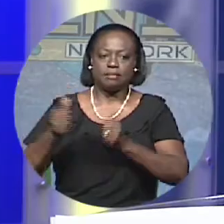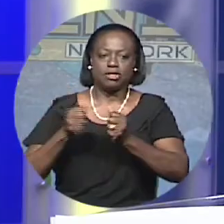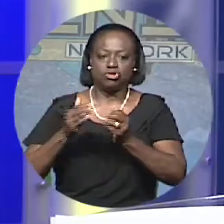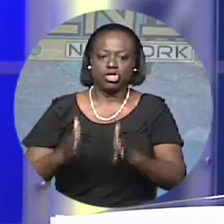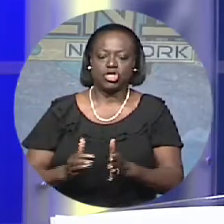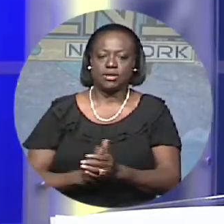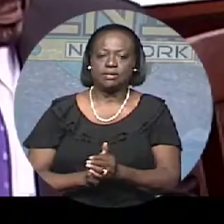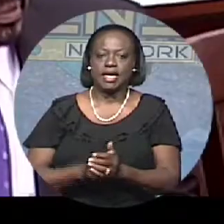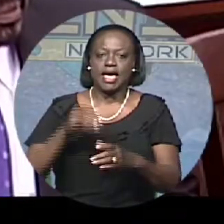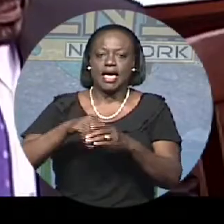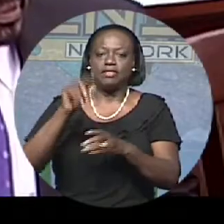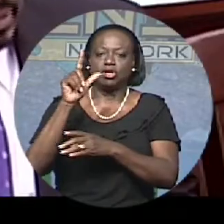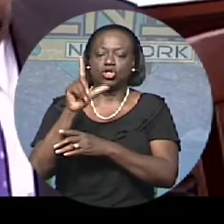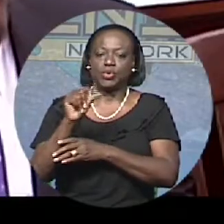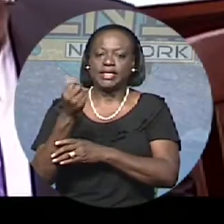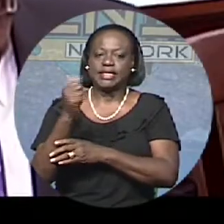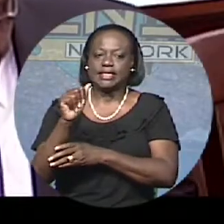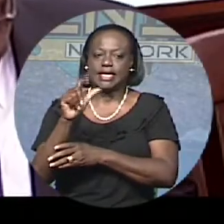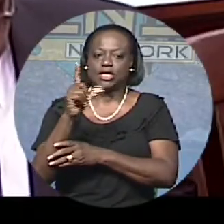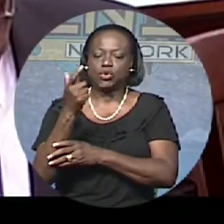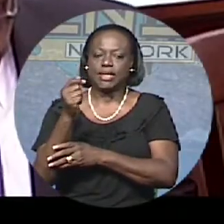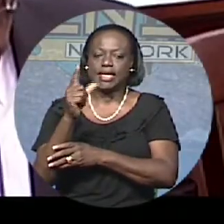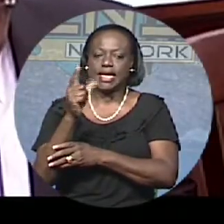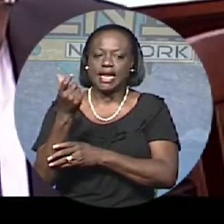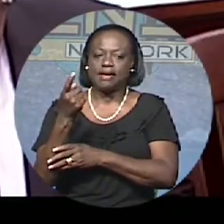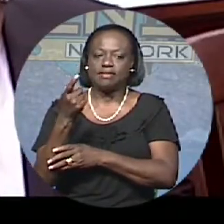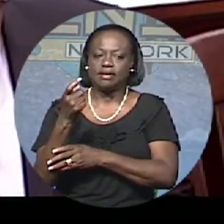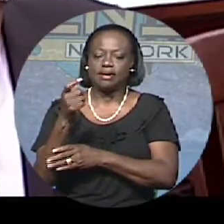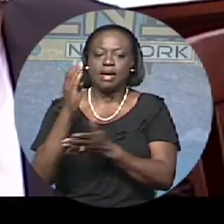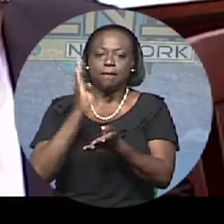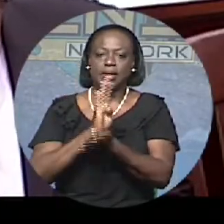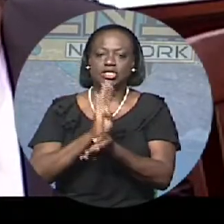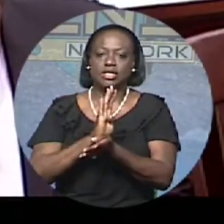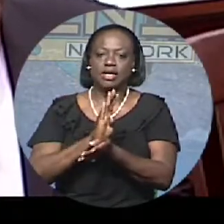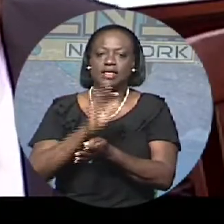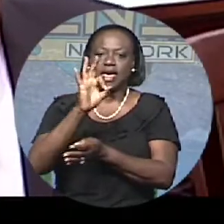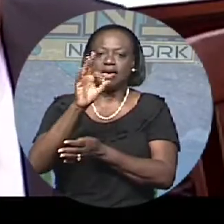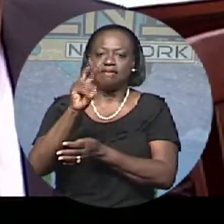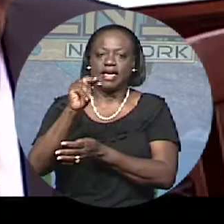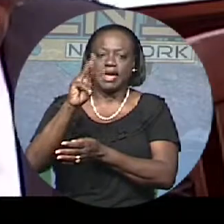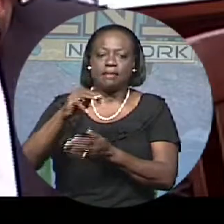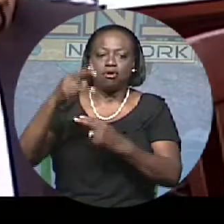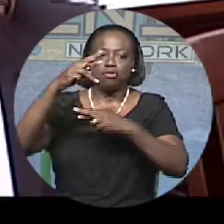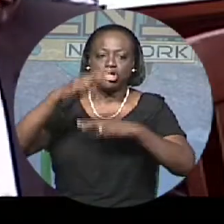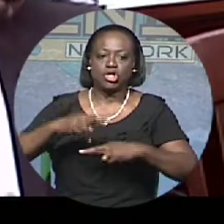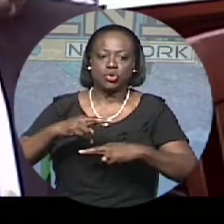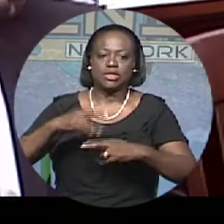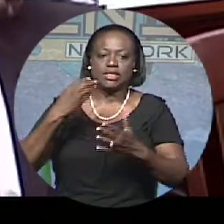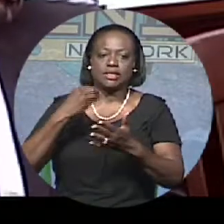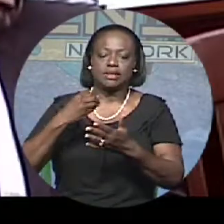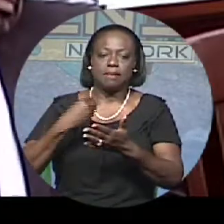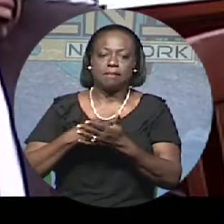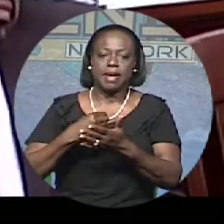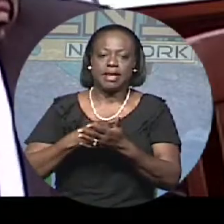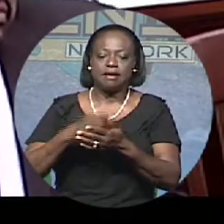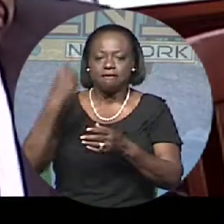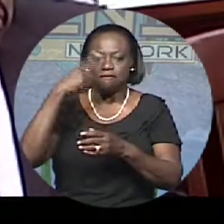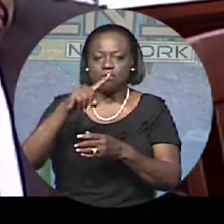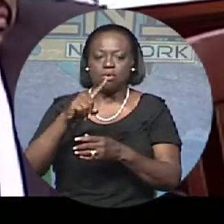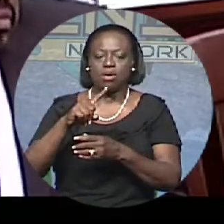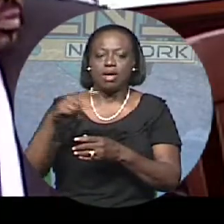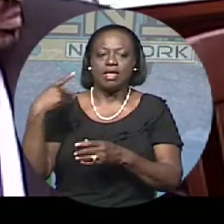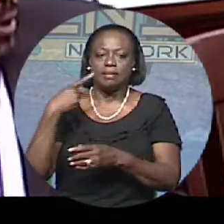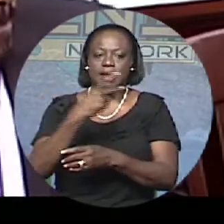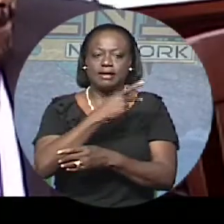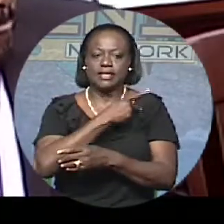the 2010-11 budget, the F&M reduced salaries for parliamentarians, leading, Mr. Speaker, as I said in